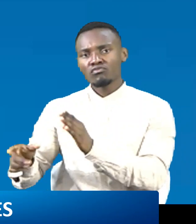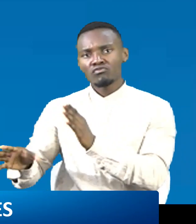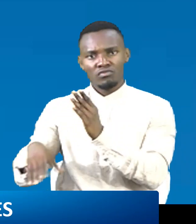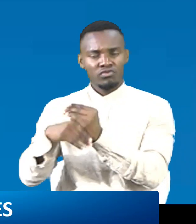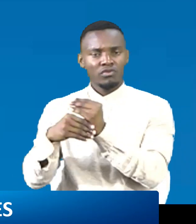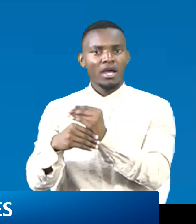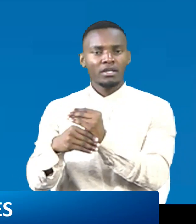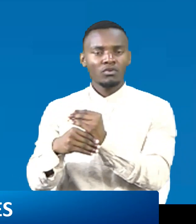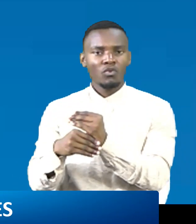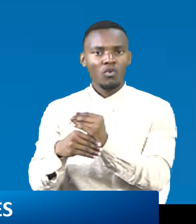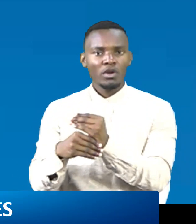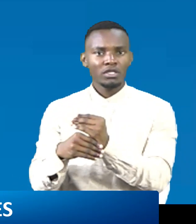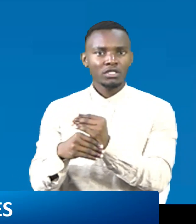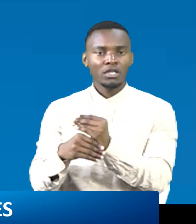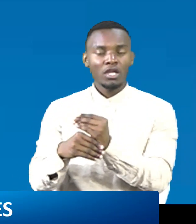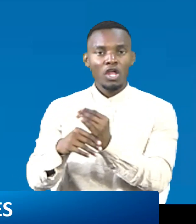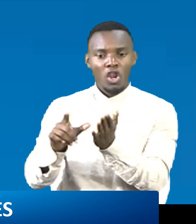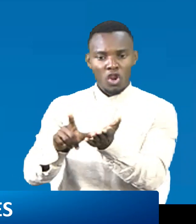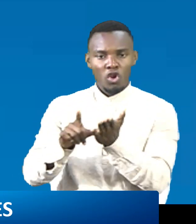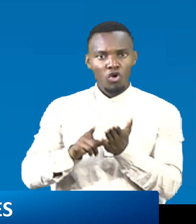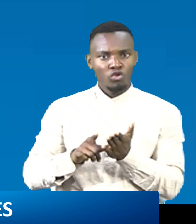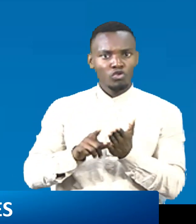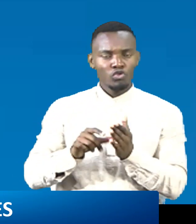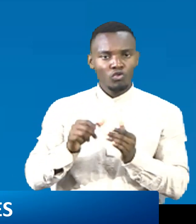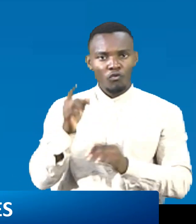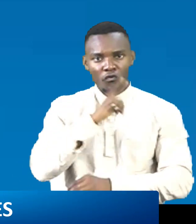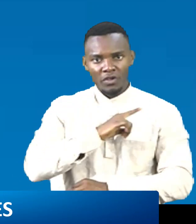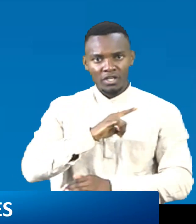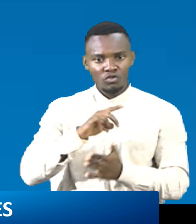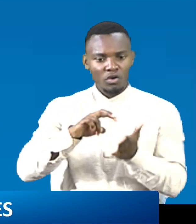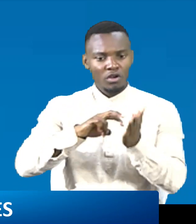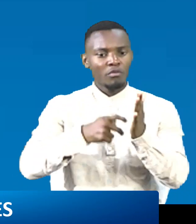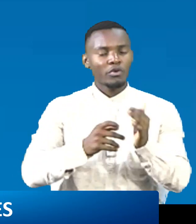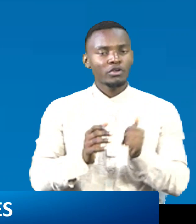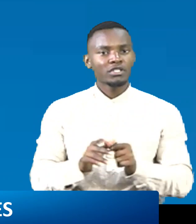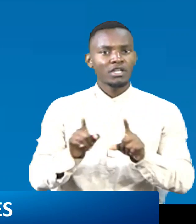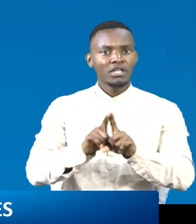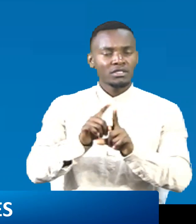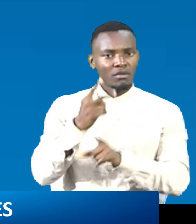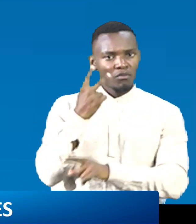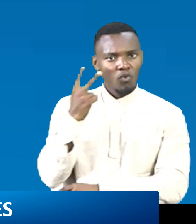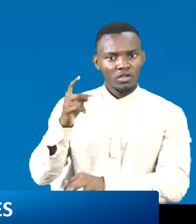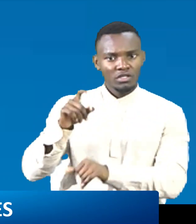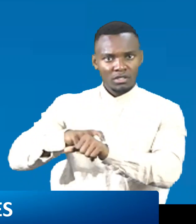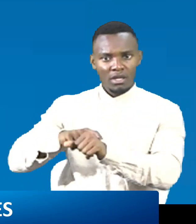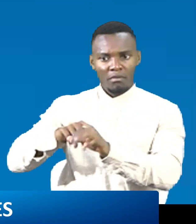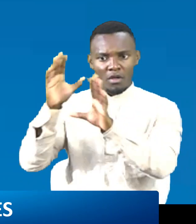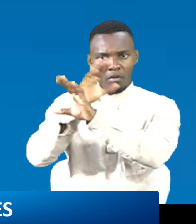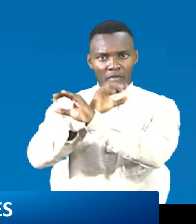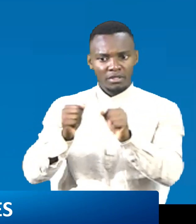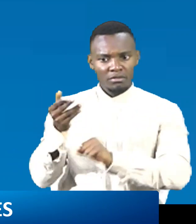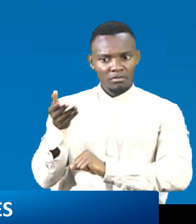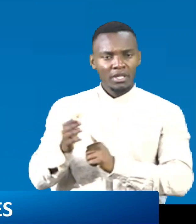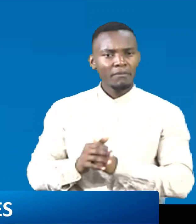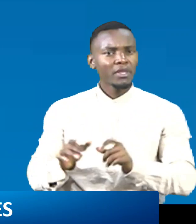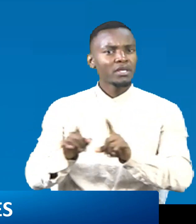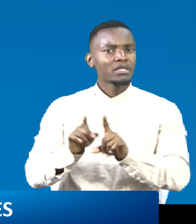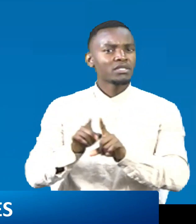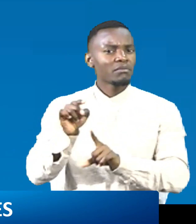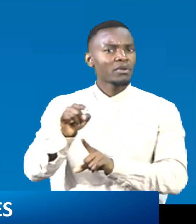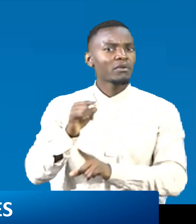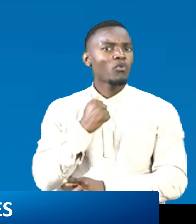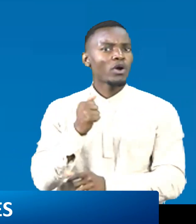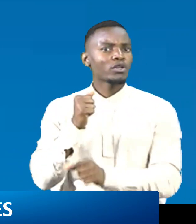stalled projects. And here are reports from Beijing. President William Ruto is also looking at tapping